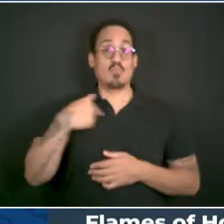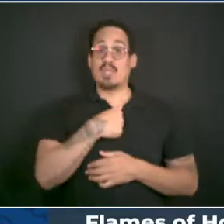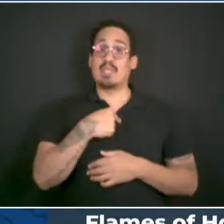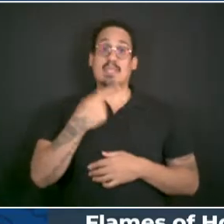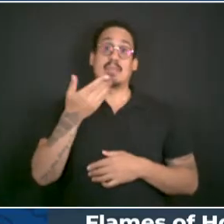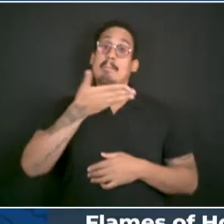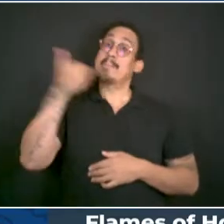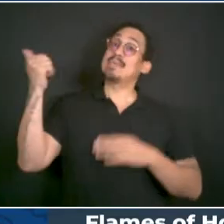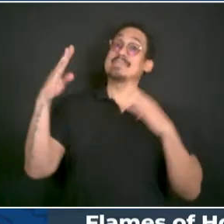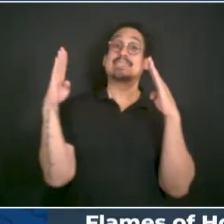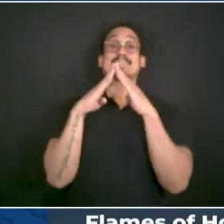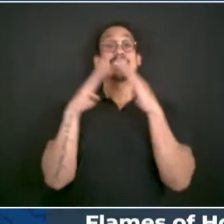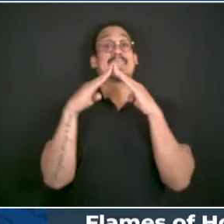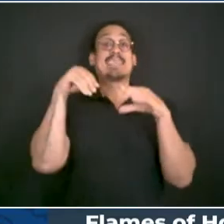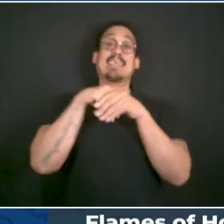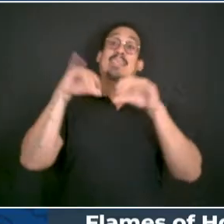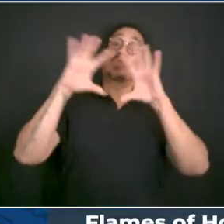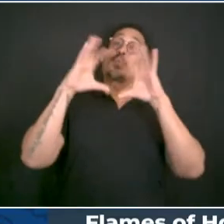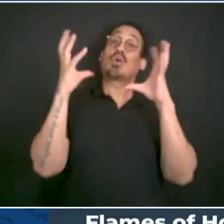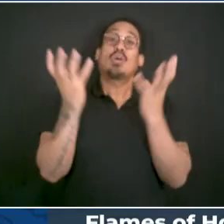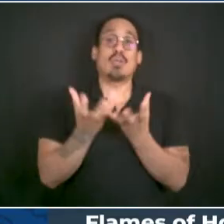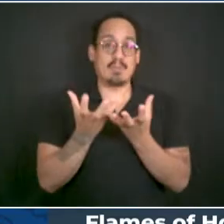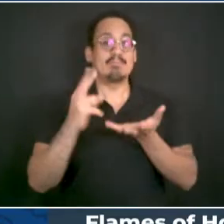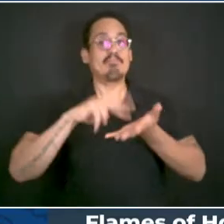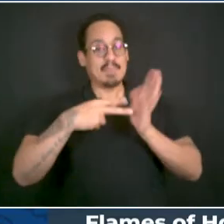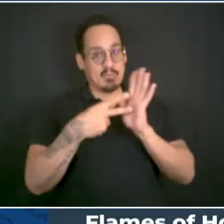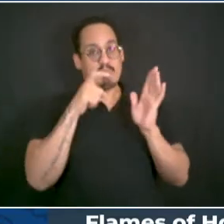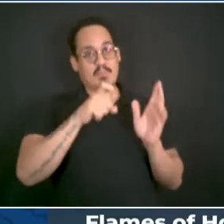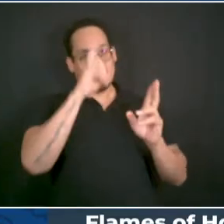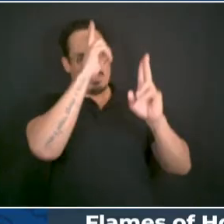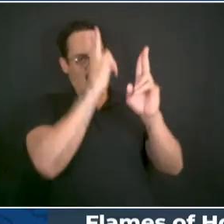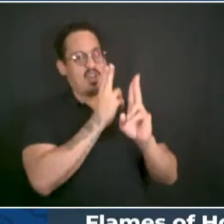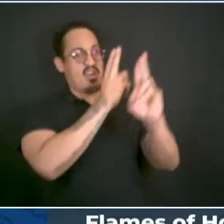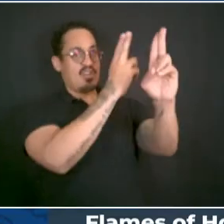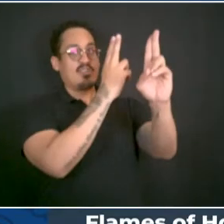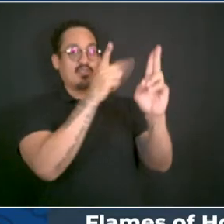we do not give them the tribute and honor that they deserve.